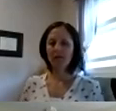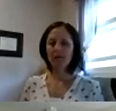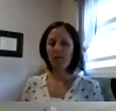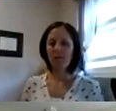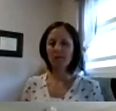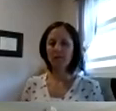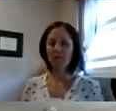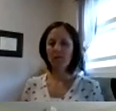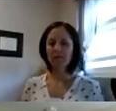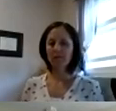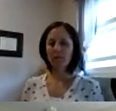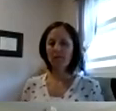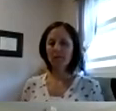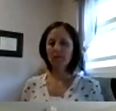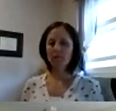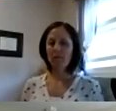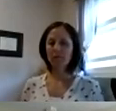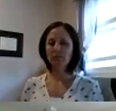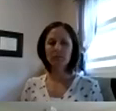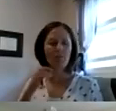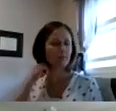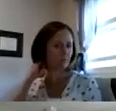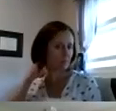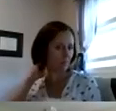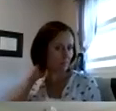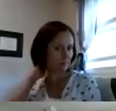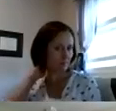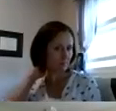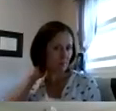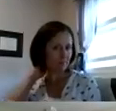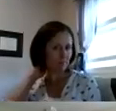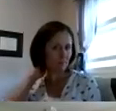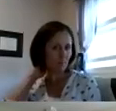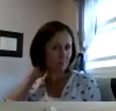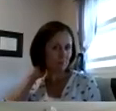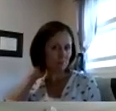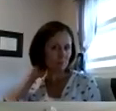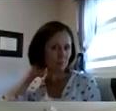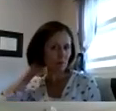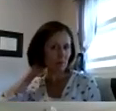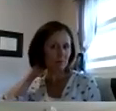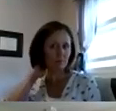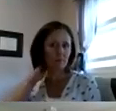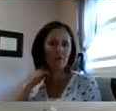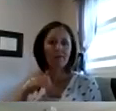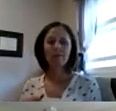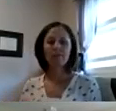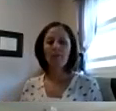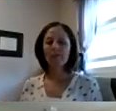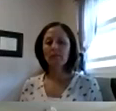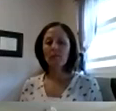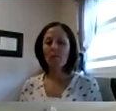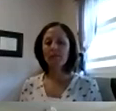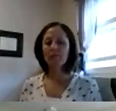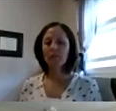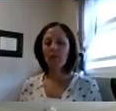usual capacities and expertise of government entities. Any organization which is eligible to apply for our CARES funding